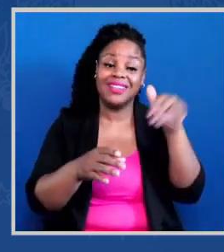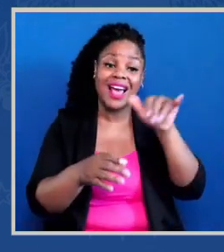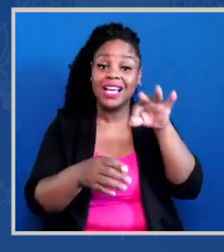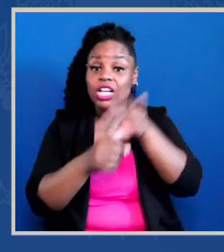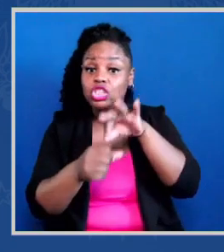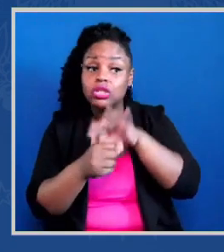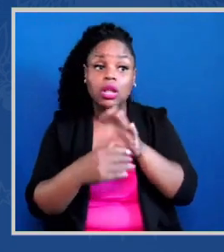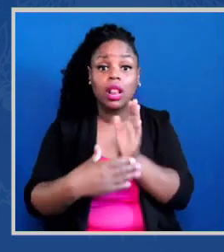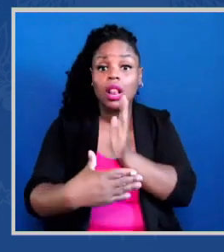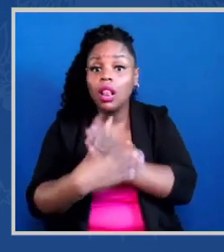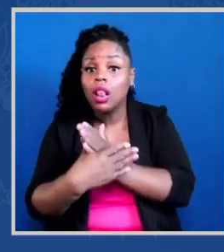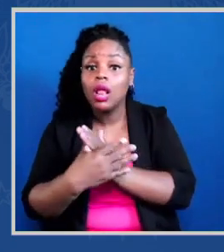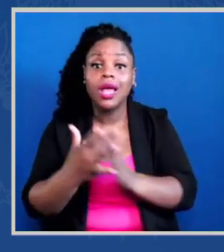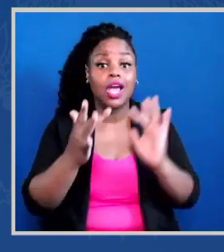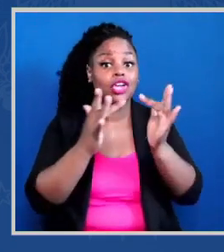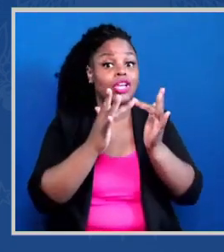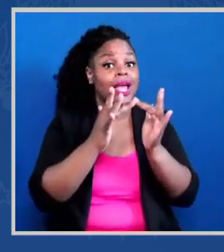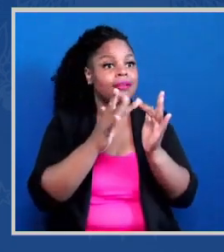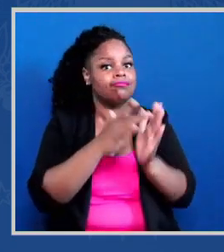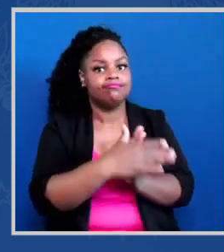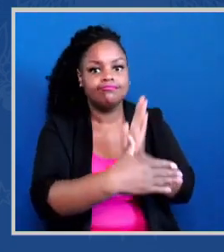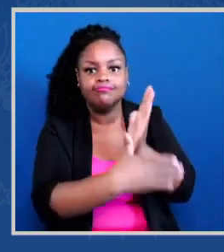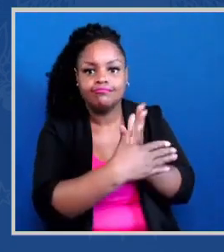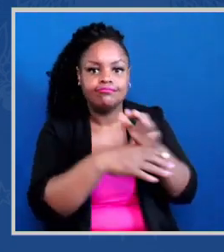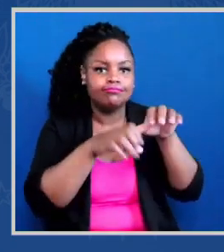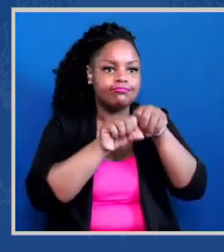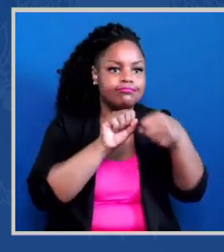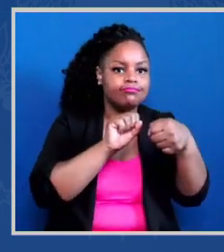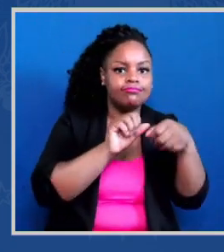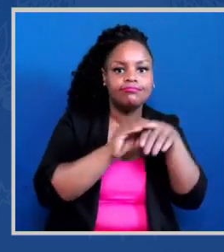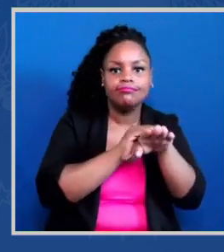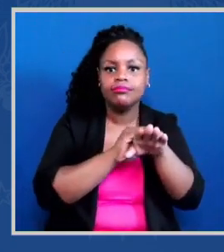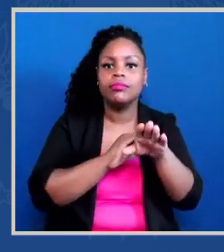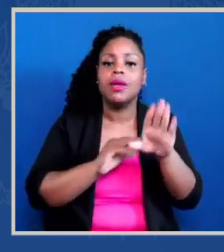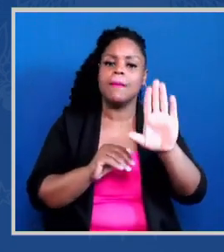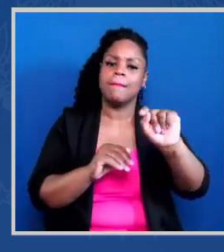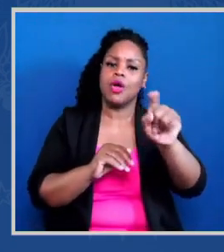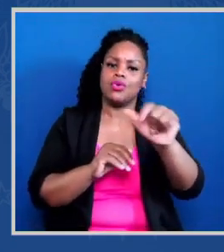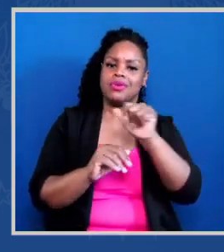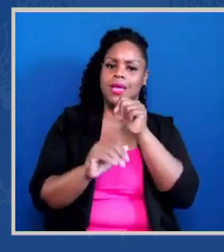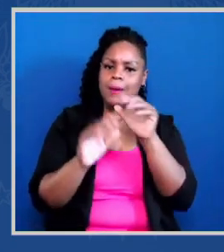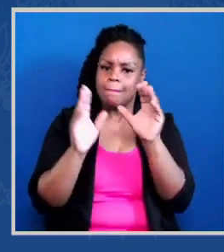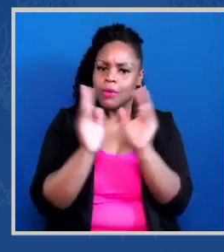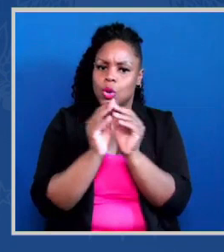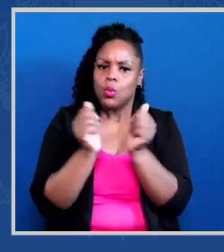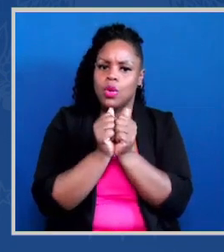conference with Putin. Why not take the chance to stand side by side with him and say those things to him with the world watching?